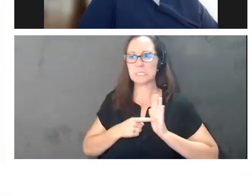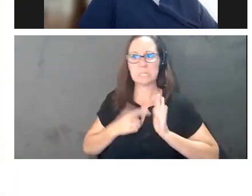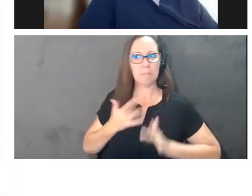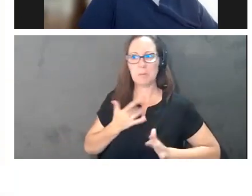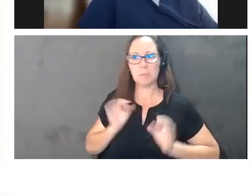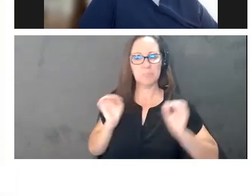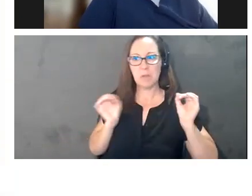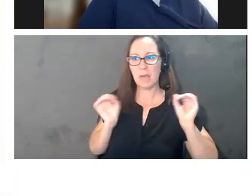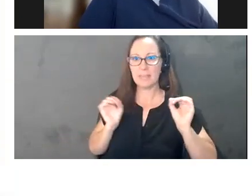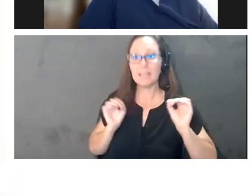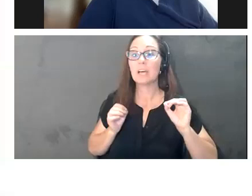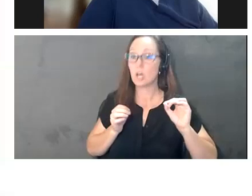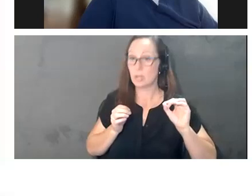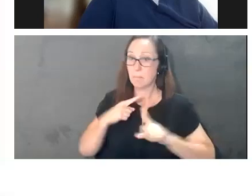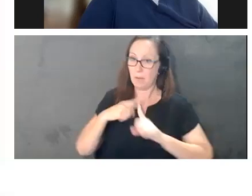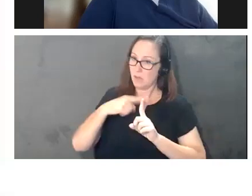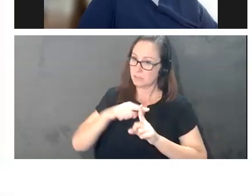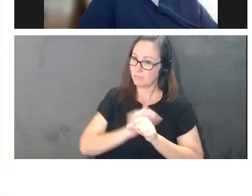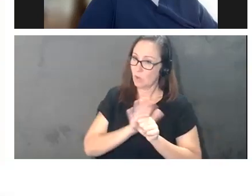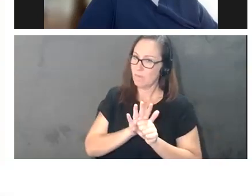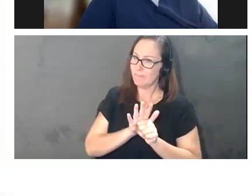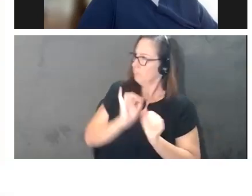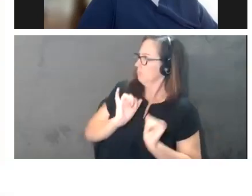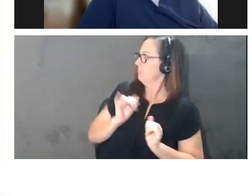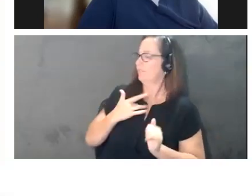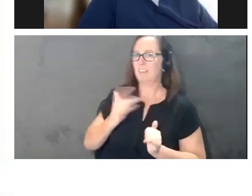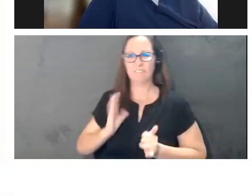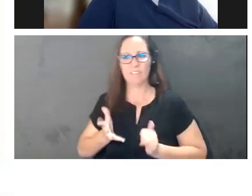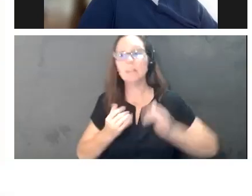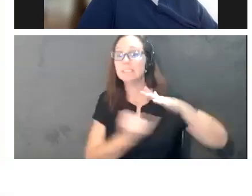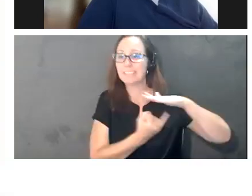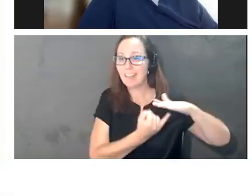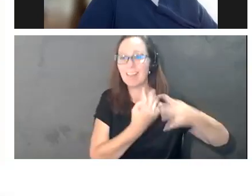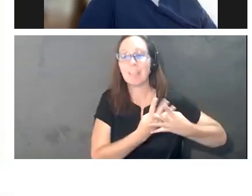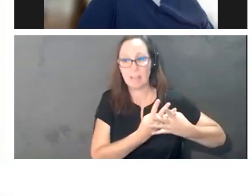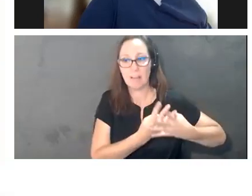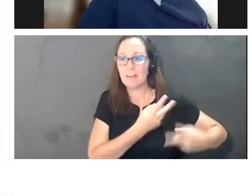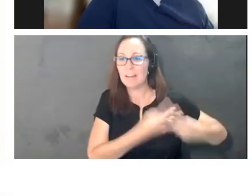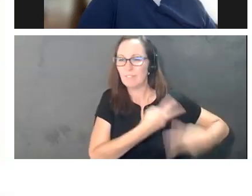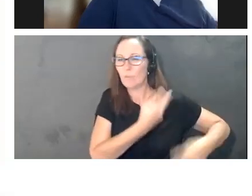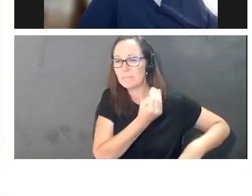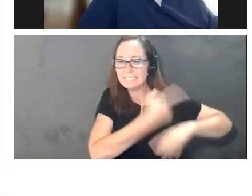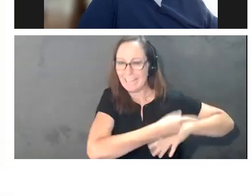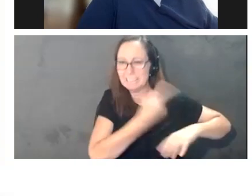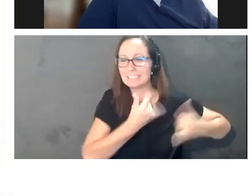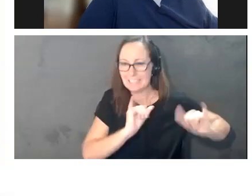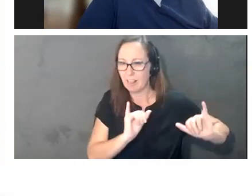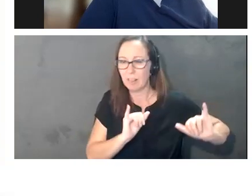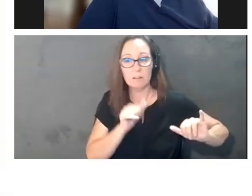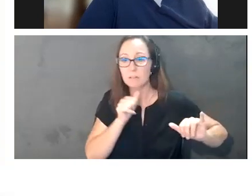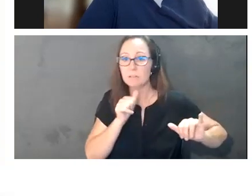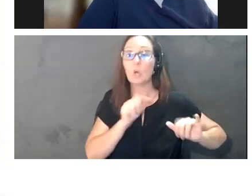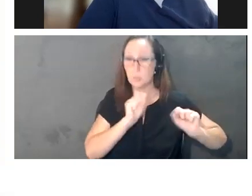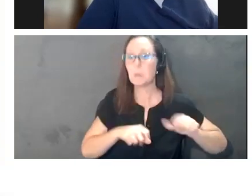Once you finish your isolation period of the 14 days, you are no longer infectious. And so,